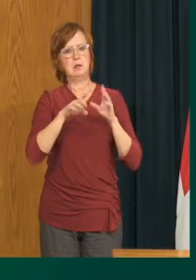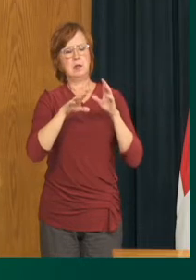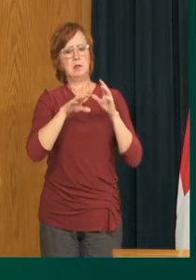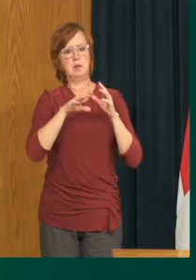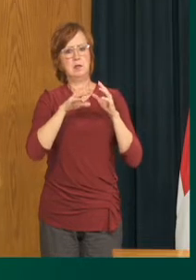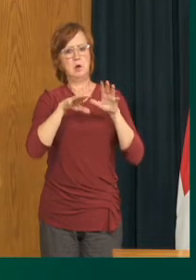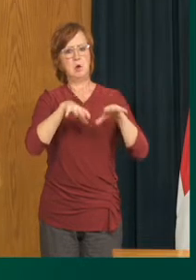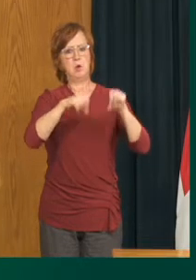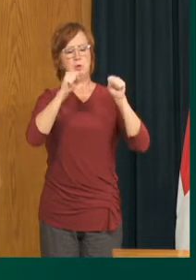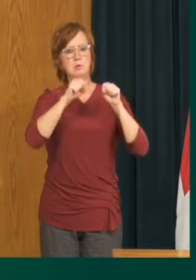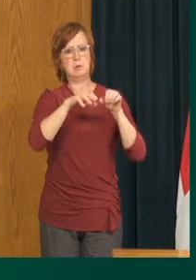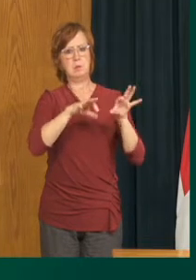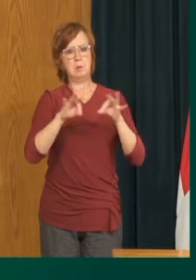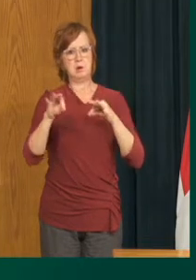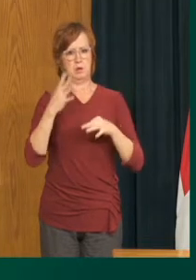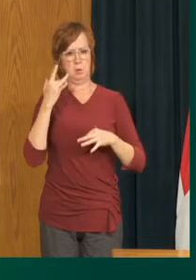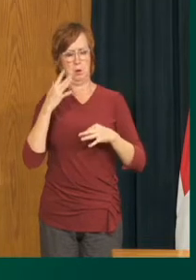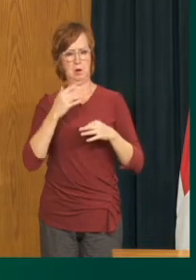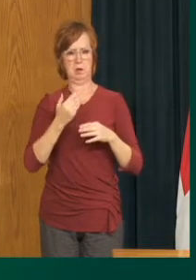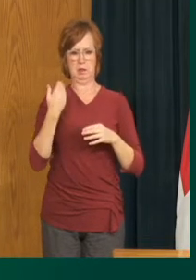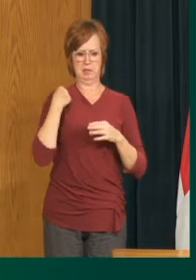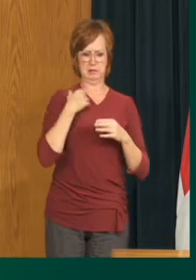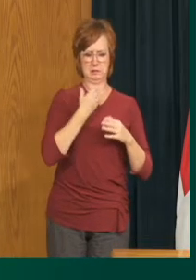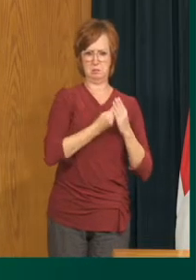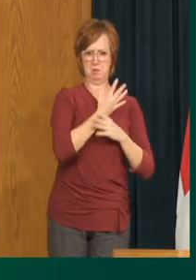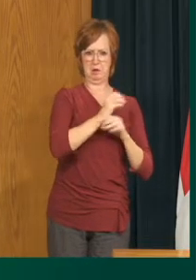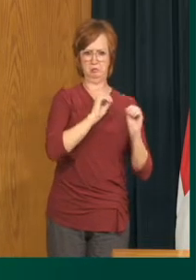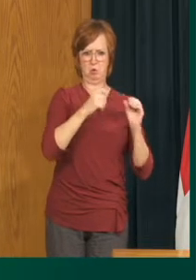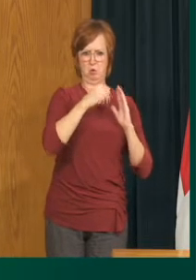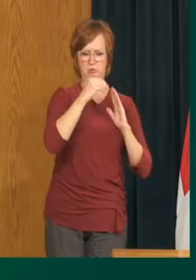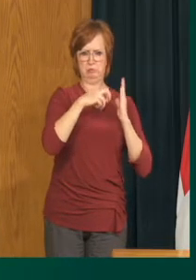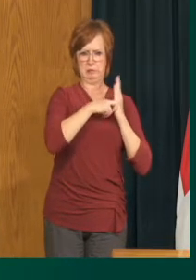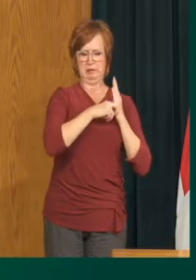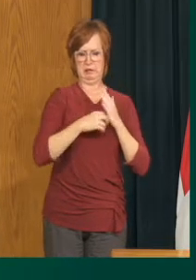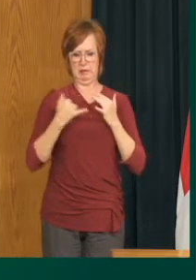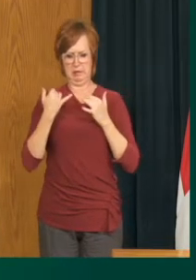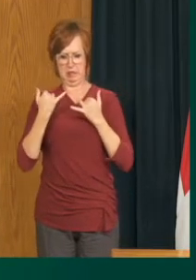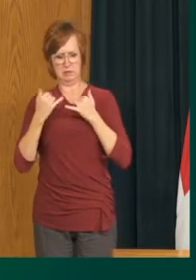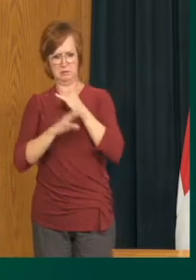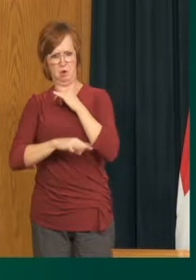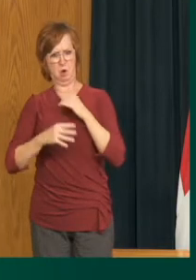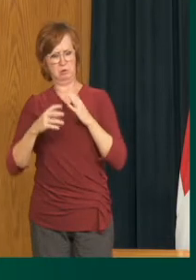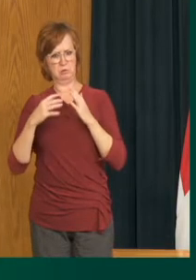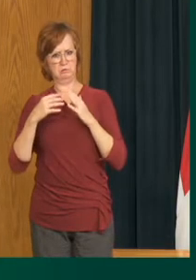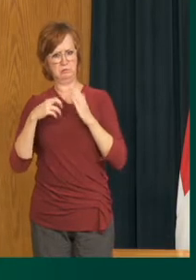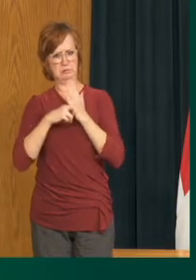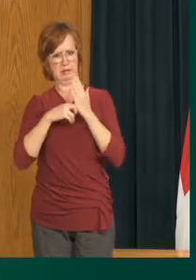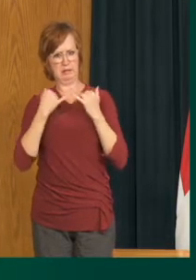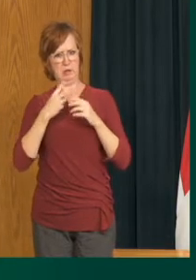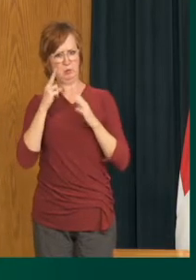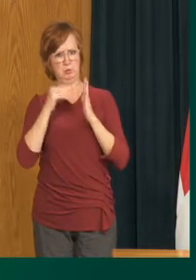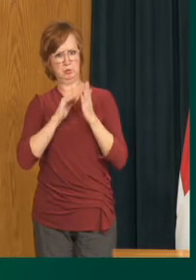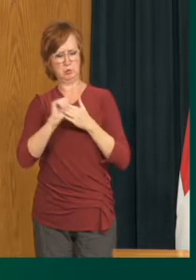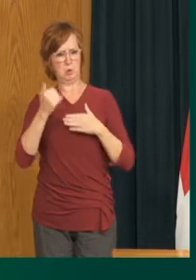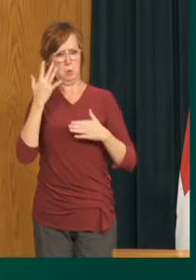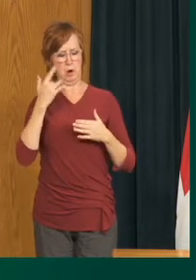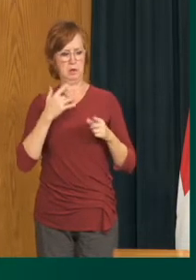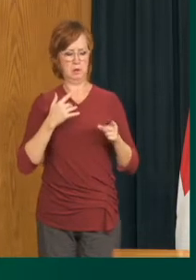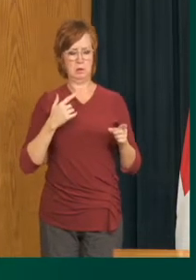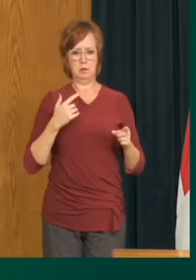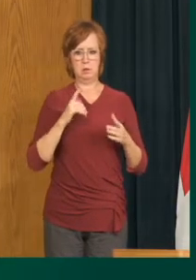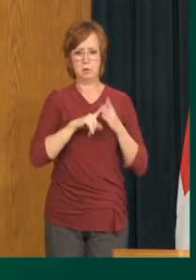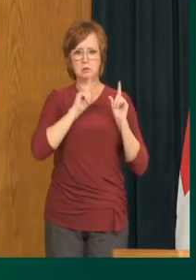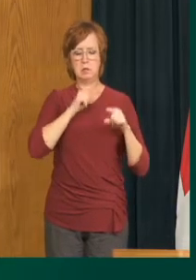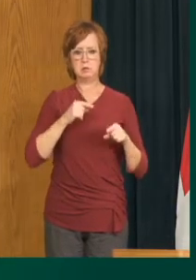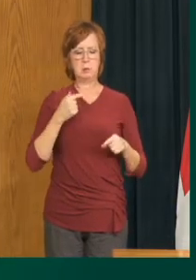was made to actually kind of fine the organizer? Sure. I actually don't know the answer as to the differences. I wasn't involved